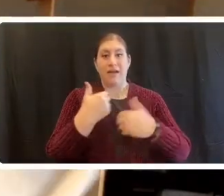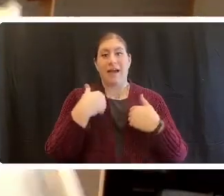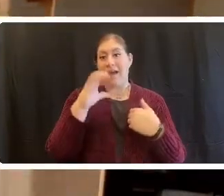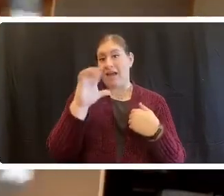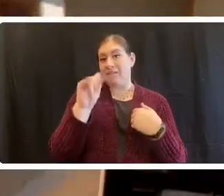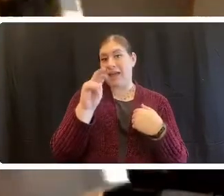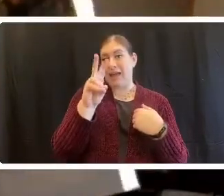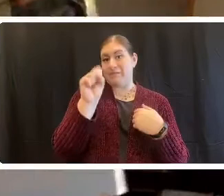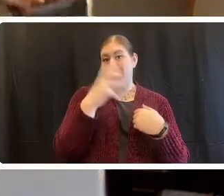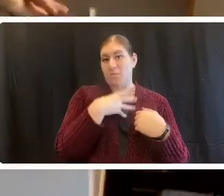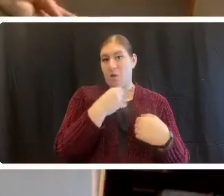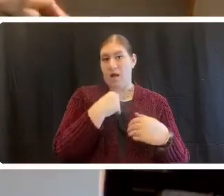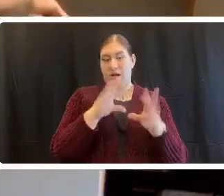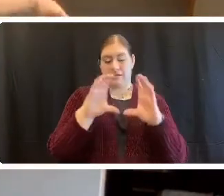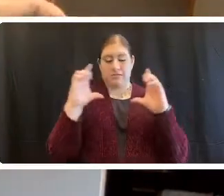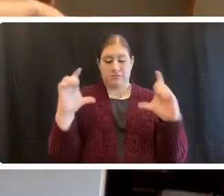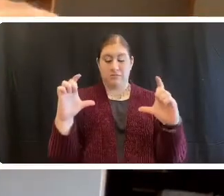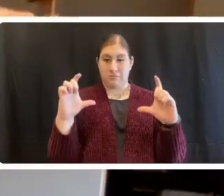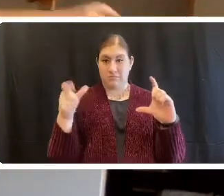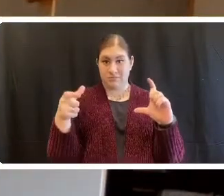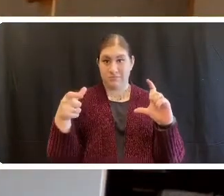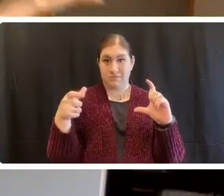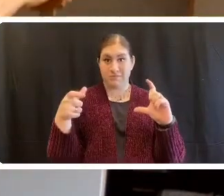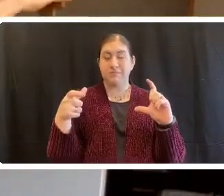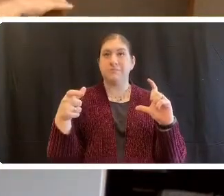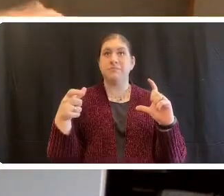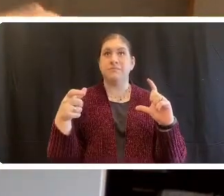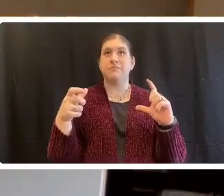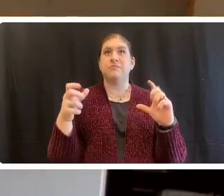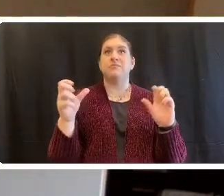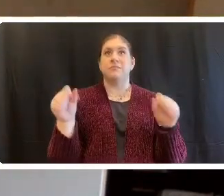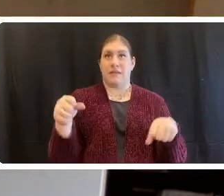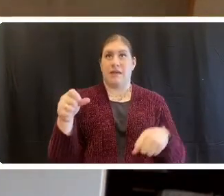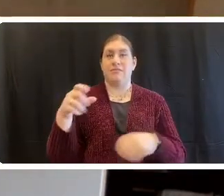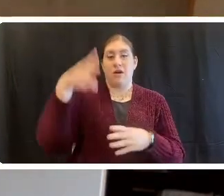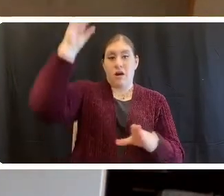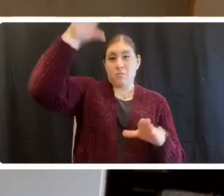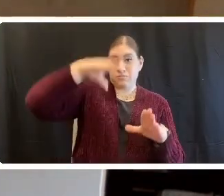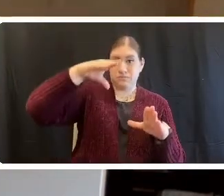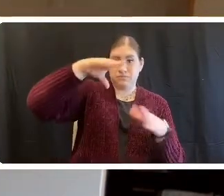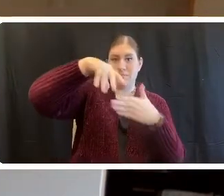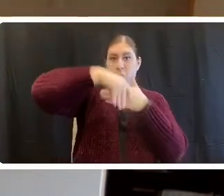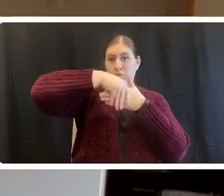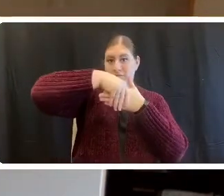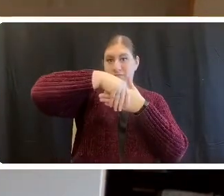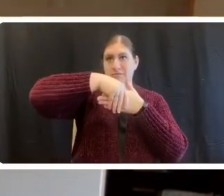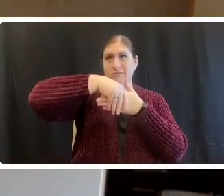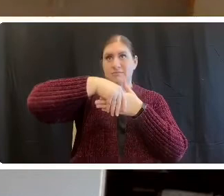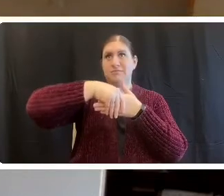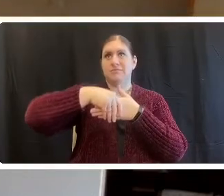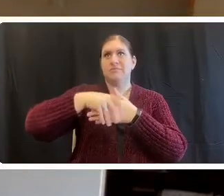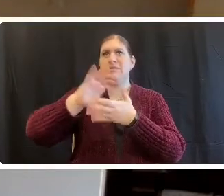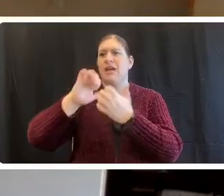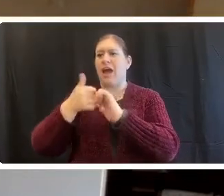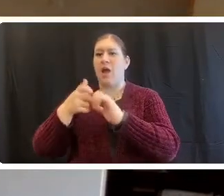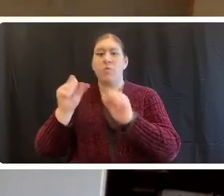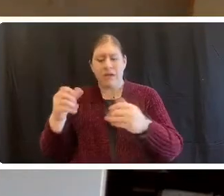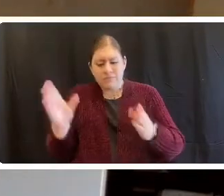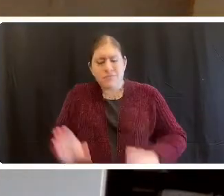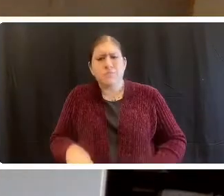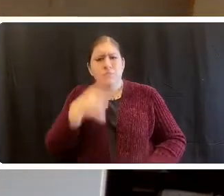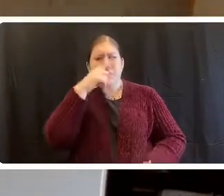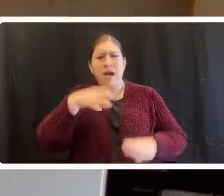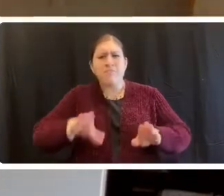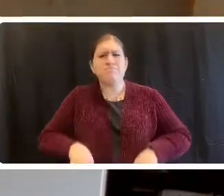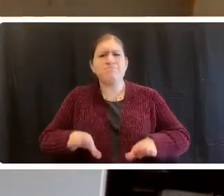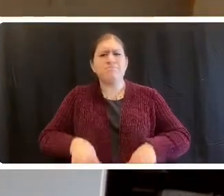canvas, and I can bring it down. Maybe you can put that in your lap so we can see the whole